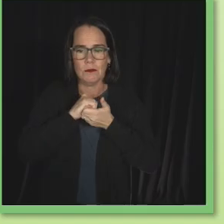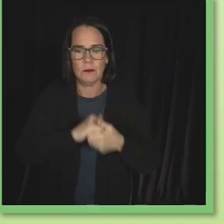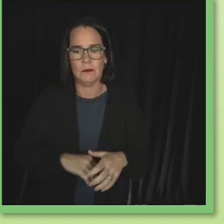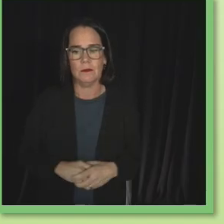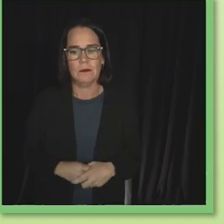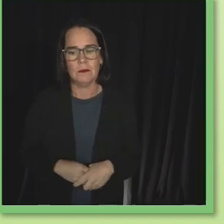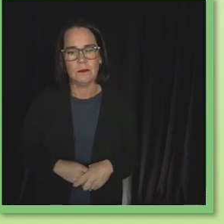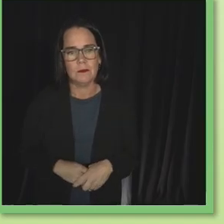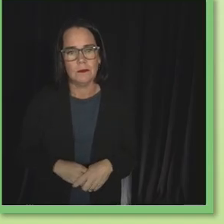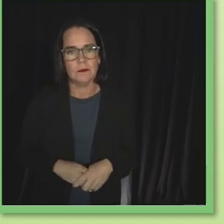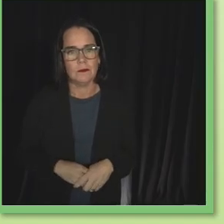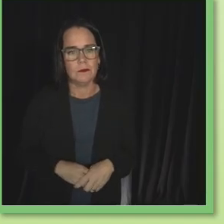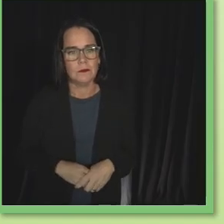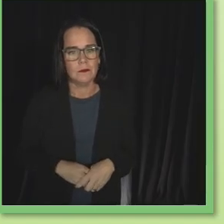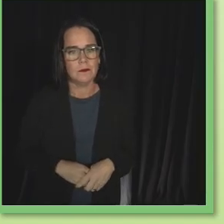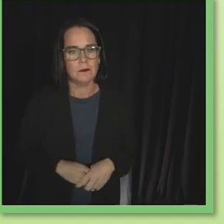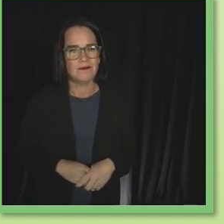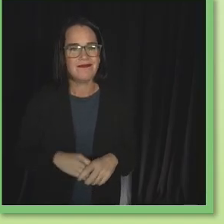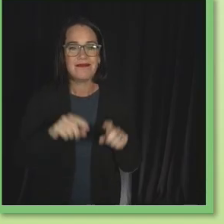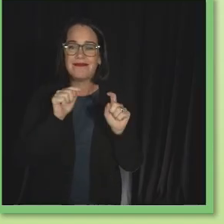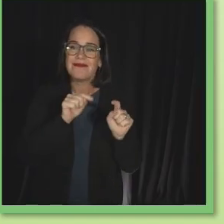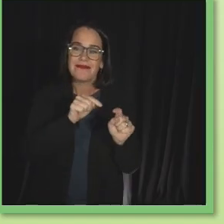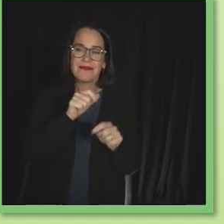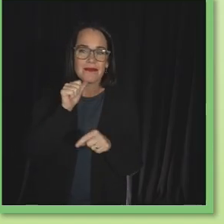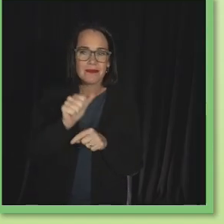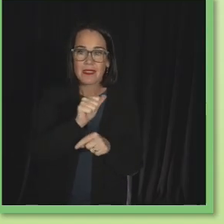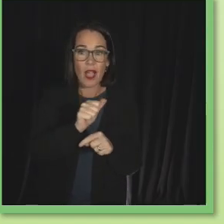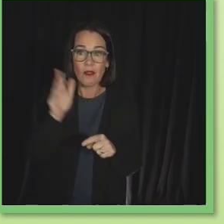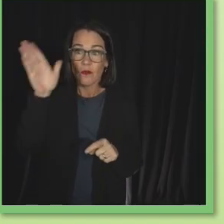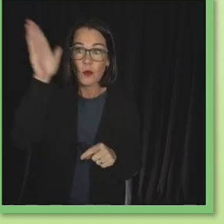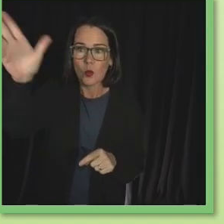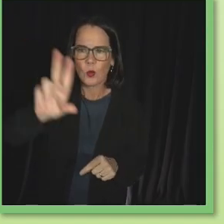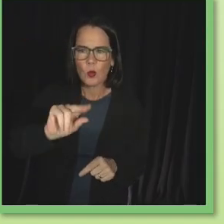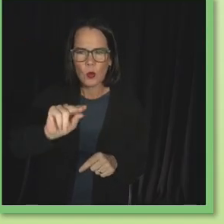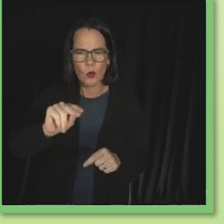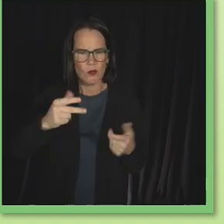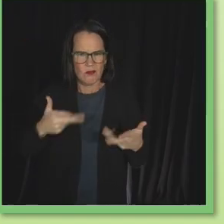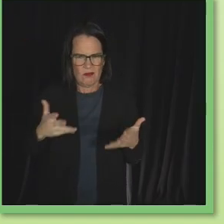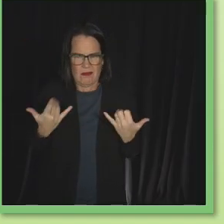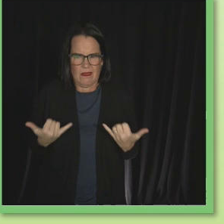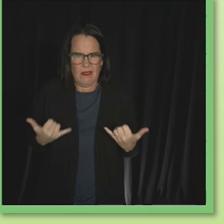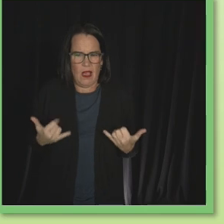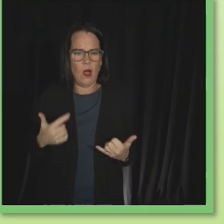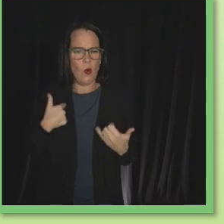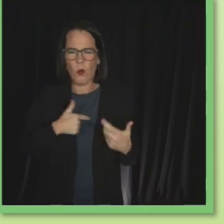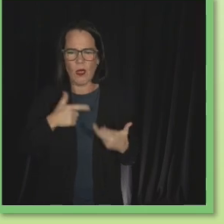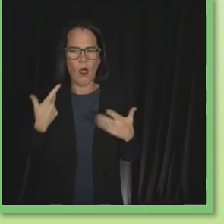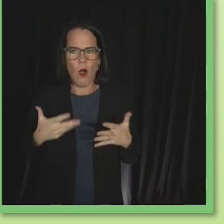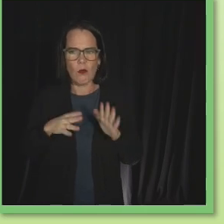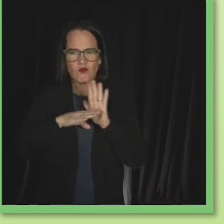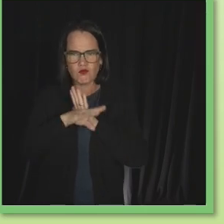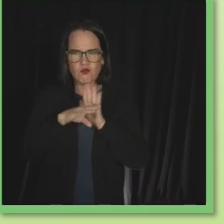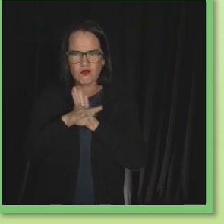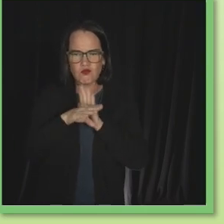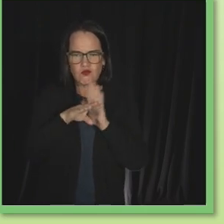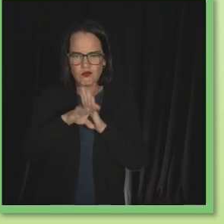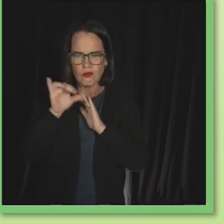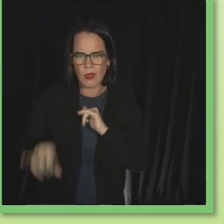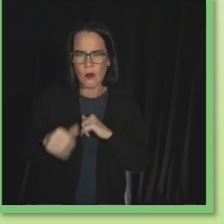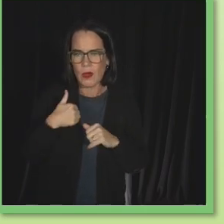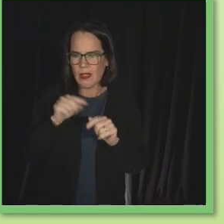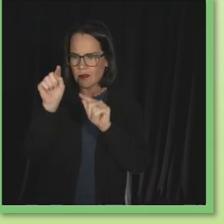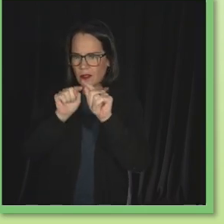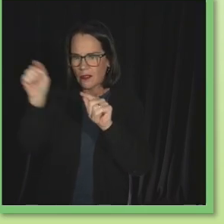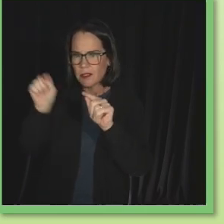And this is not in the future, this is in the present. We are already working on this. You can see that we already have some drivers that